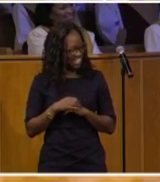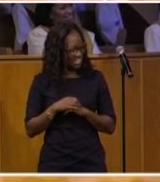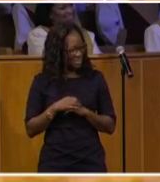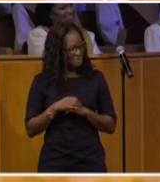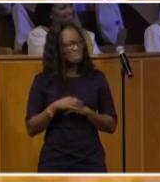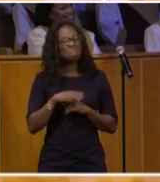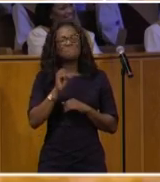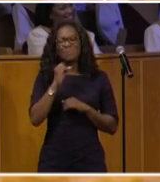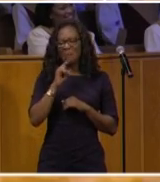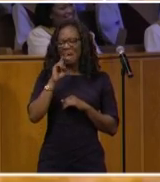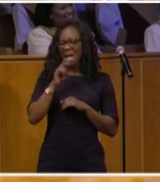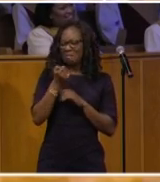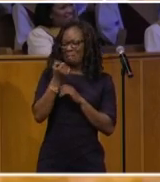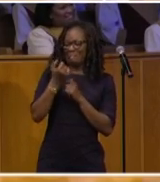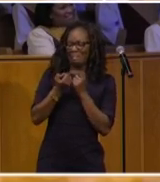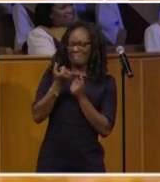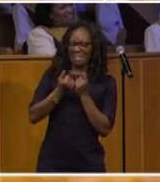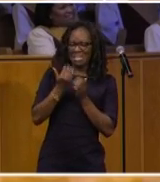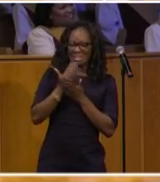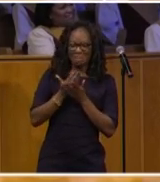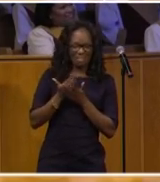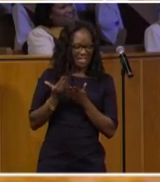And so I had to stop and